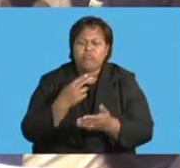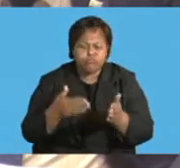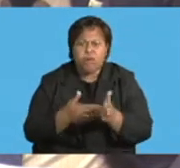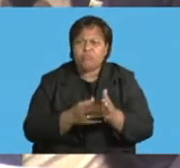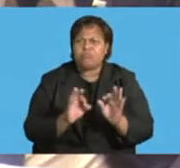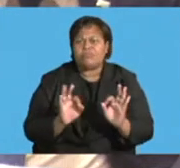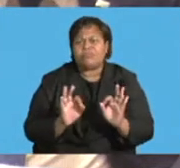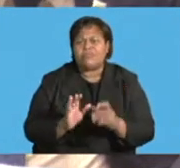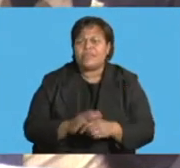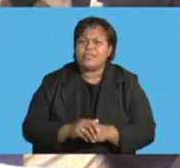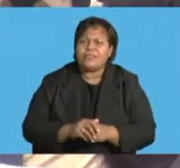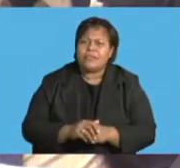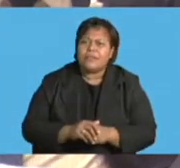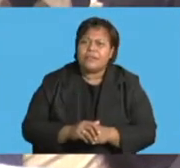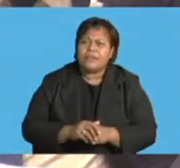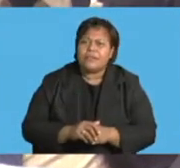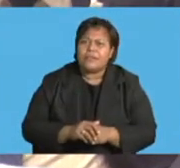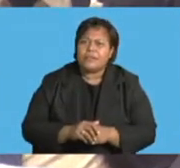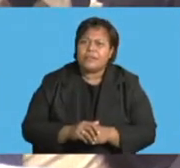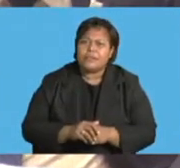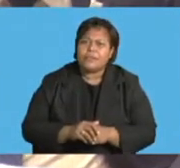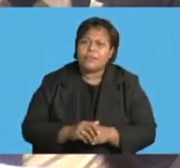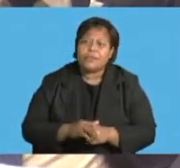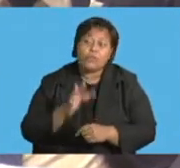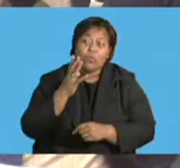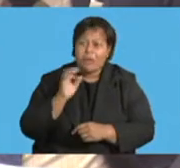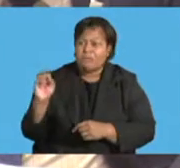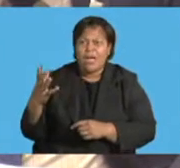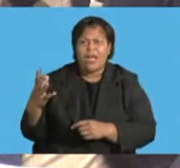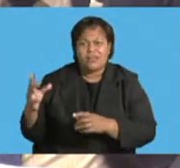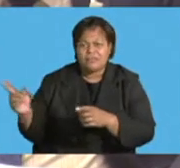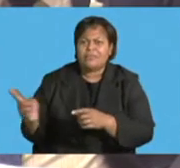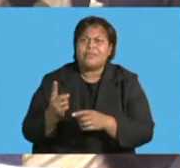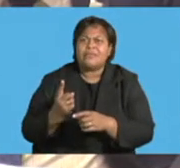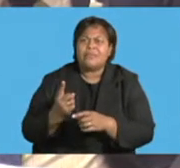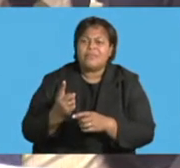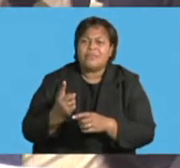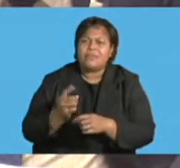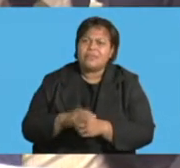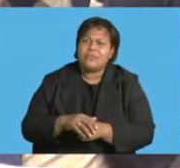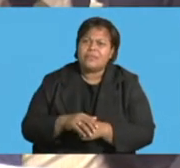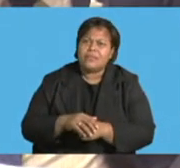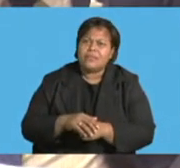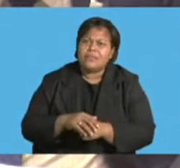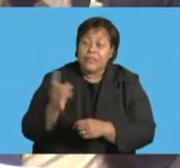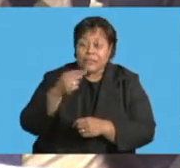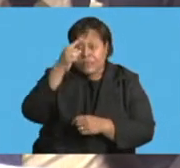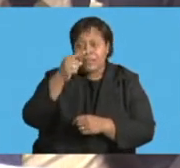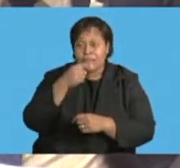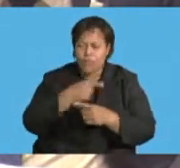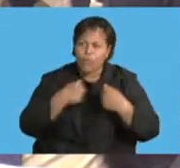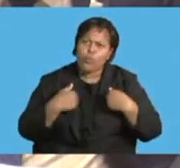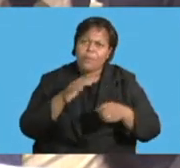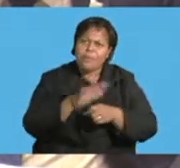Waterways. And when somebody does get sick, we've also ensured that clinical services understands